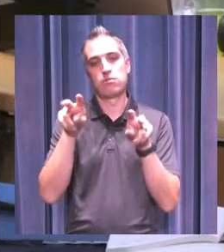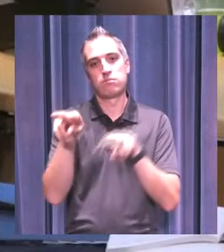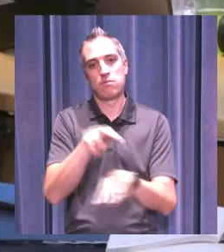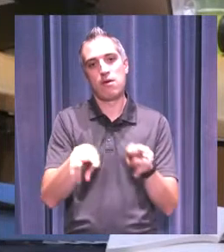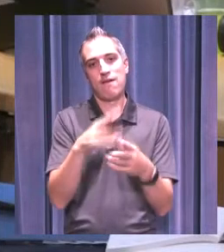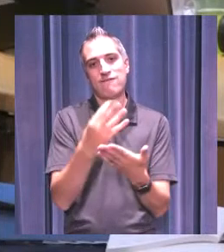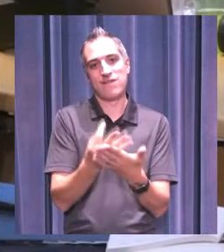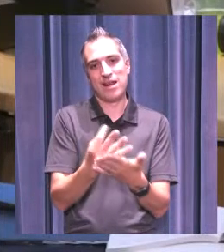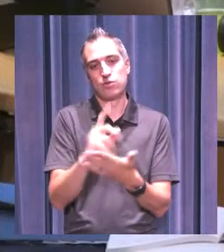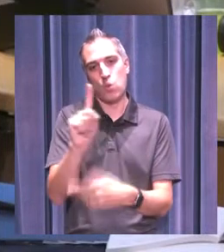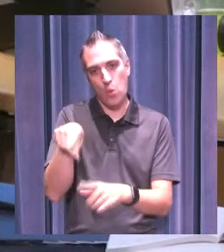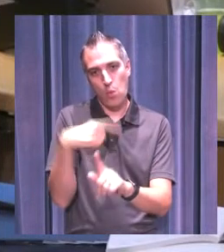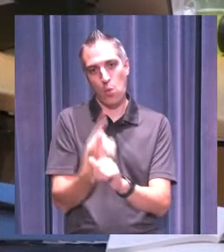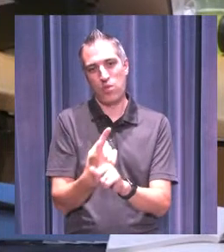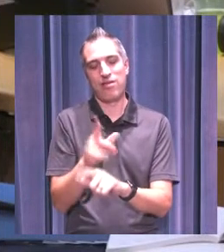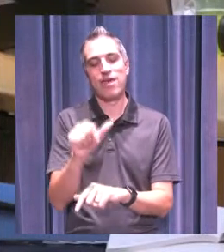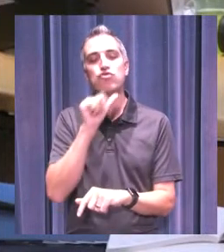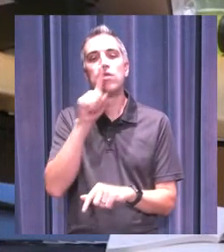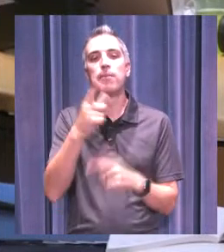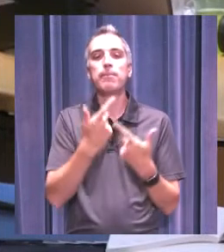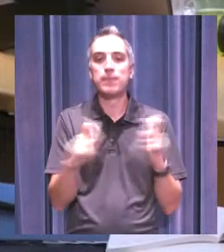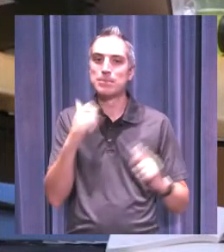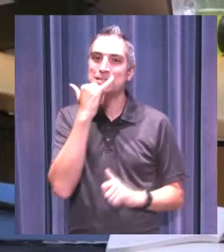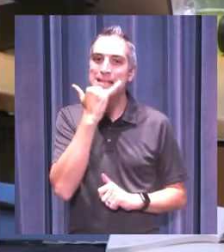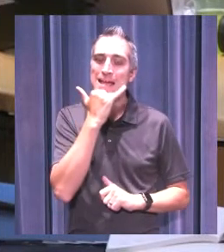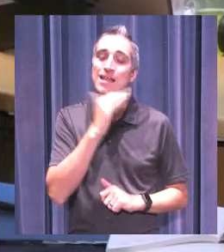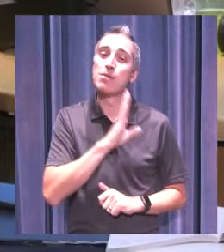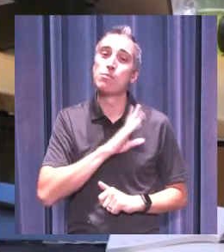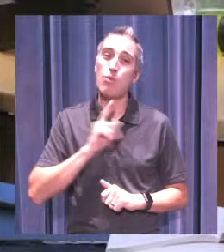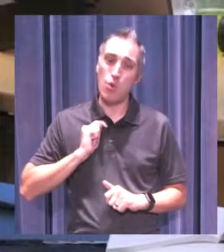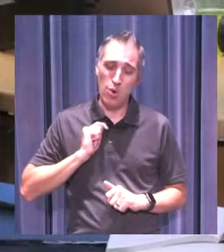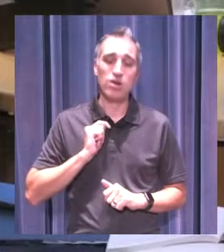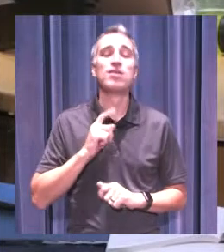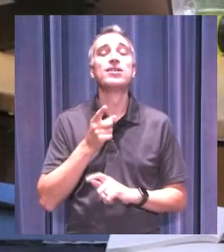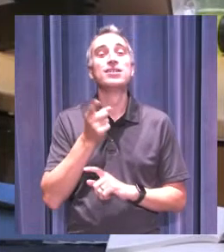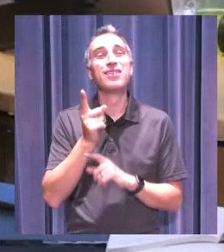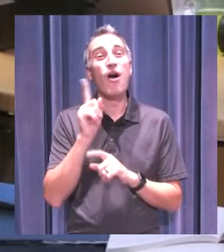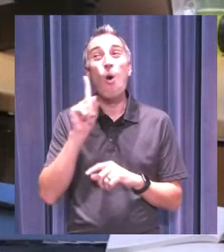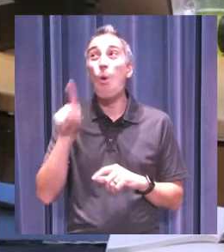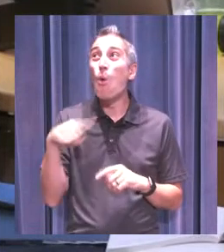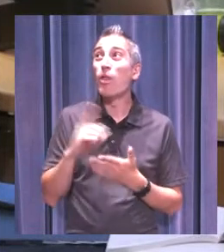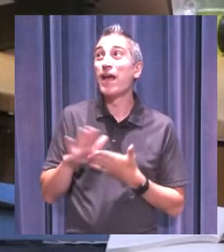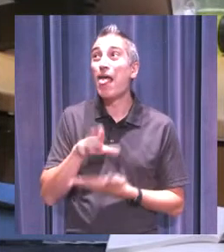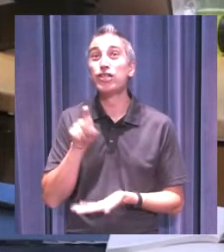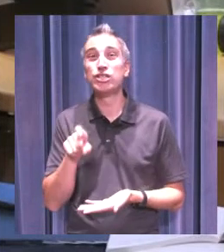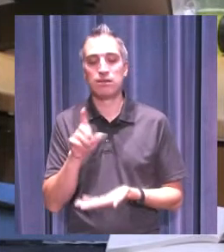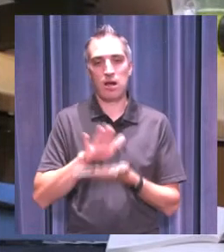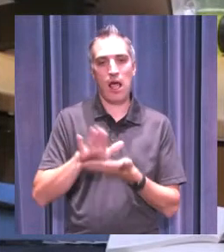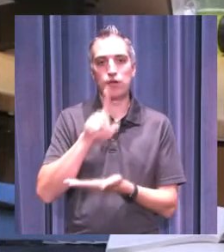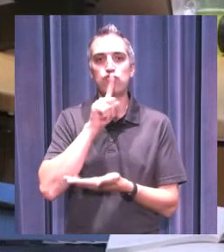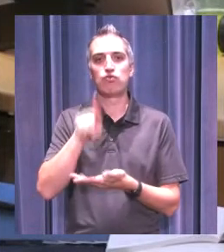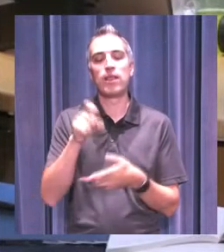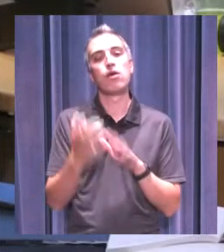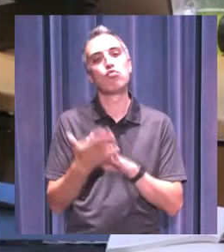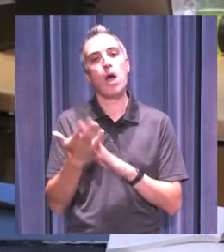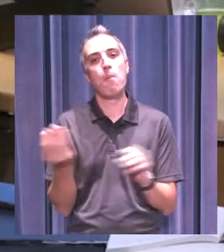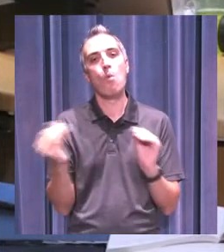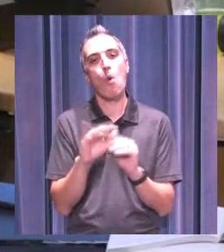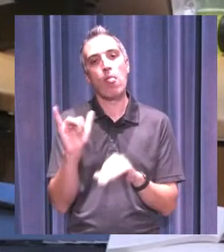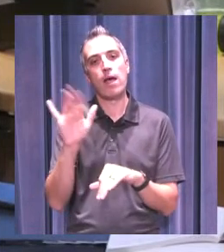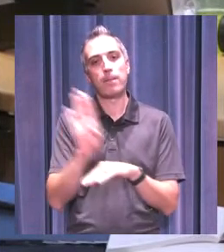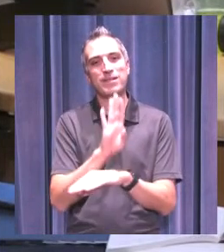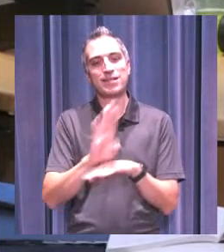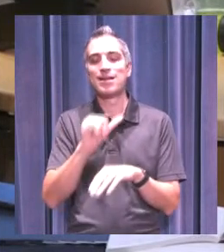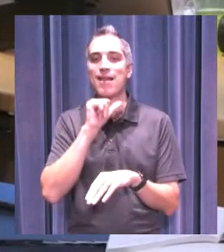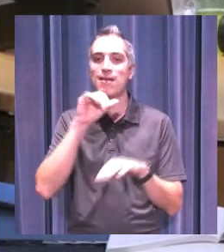on the board's part to think that this is all a college needs. Colleges today are being ran more like businesses and less like a